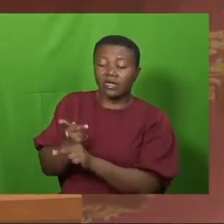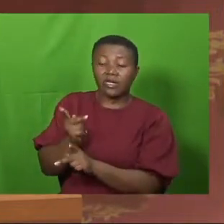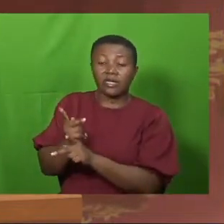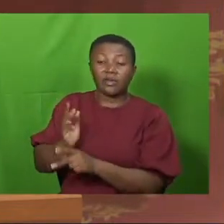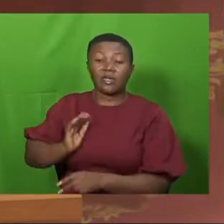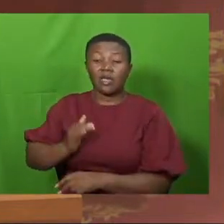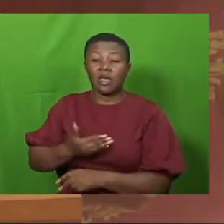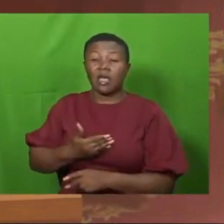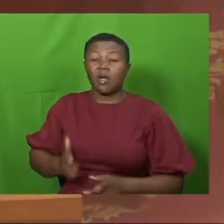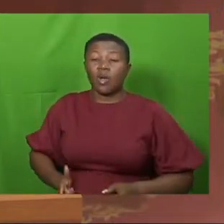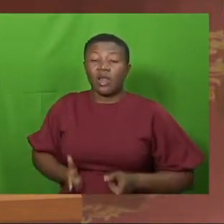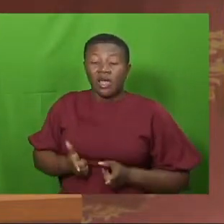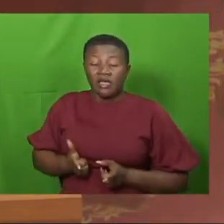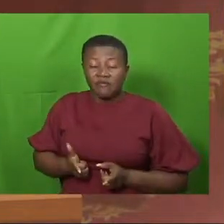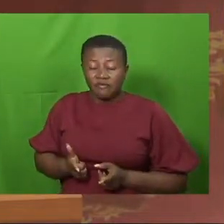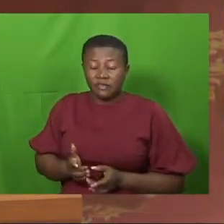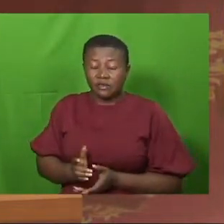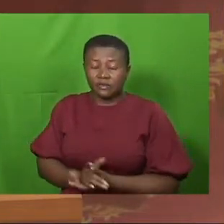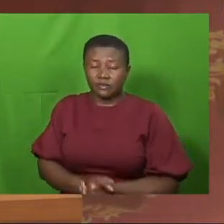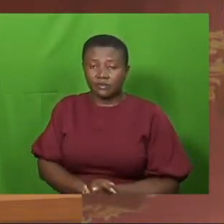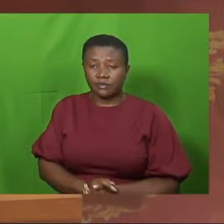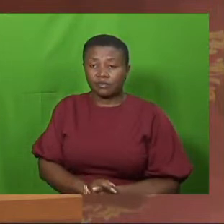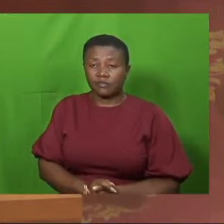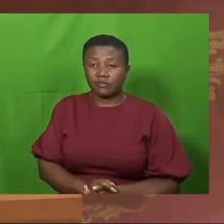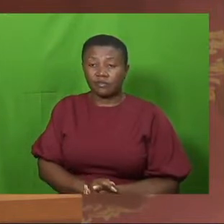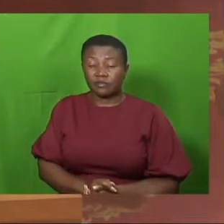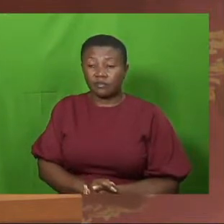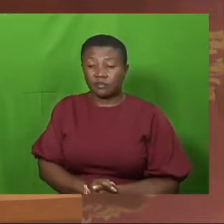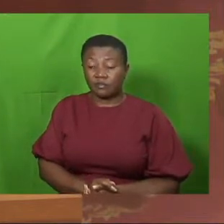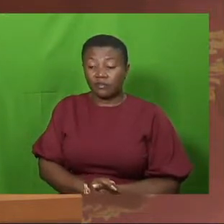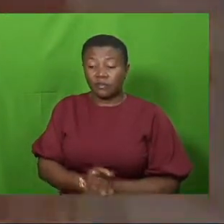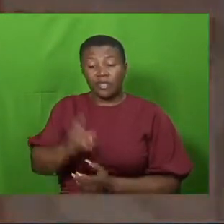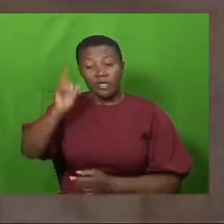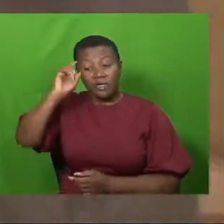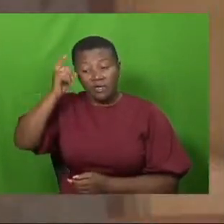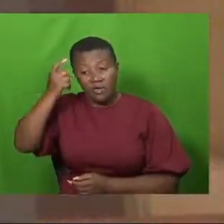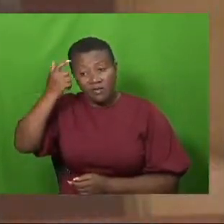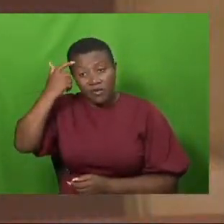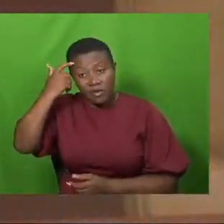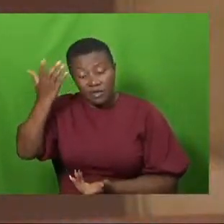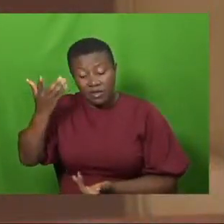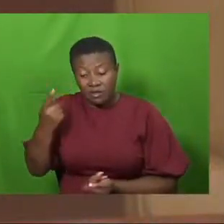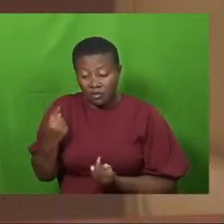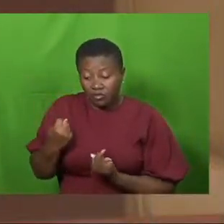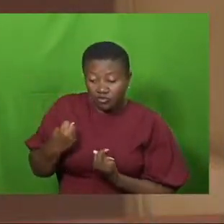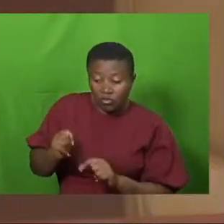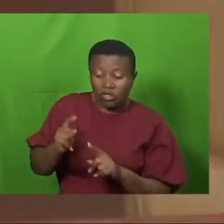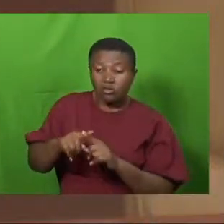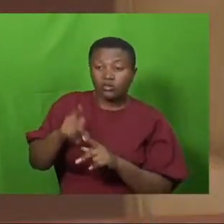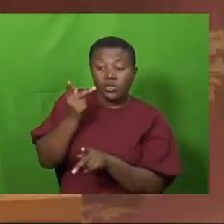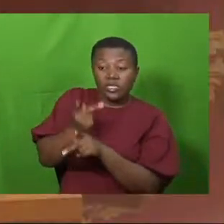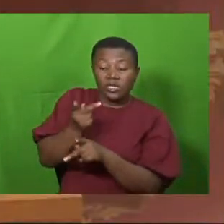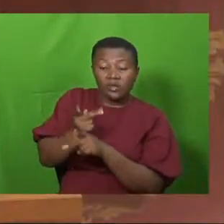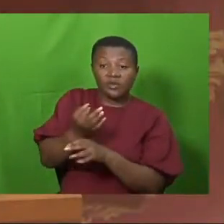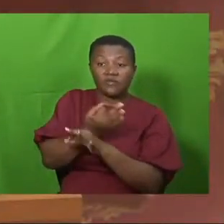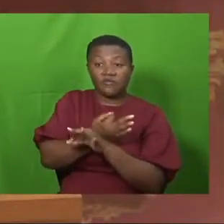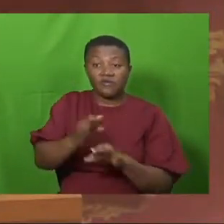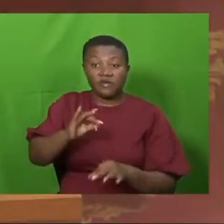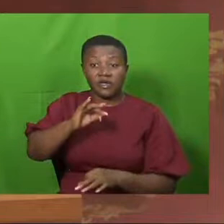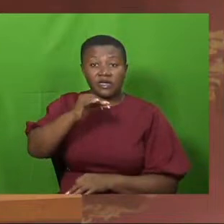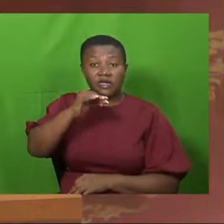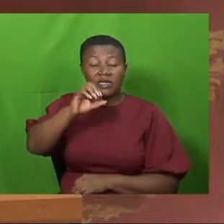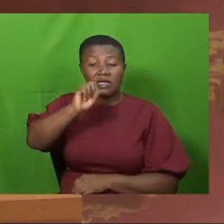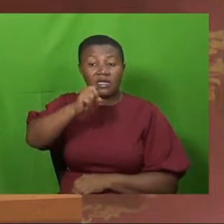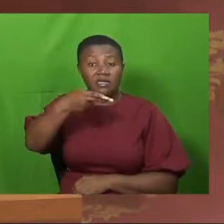spite of all the challenges we face, the government has made effort to sustain the free SHS program. What is